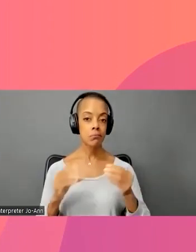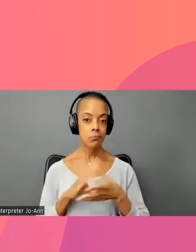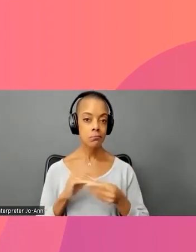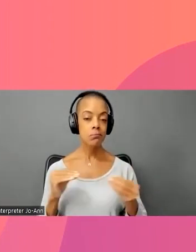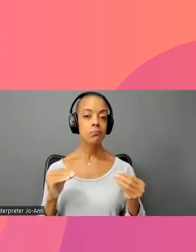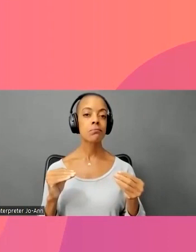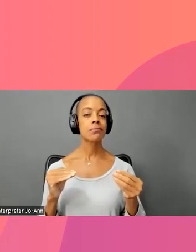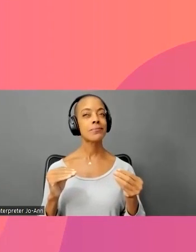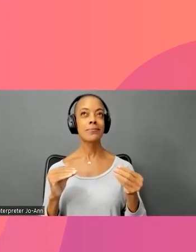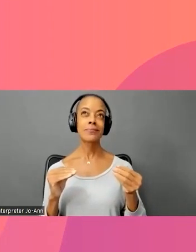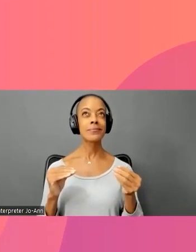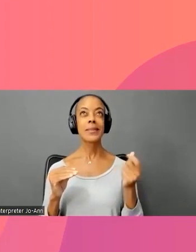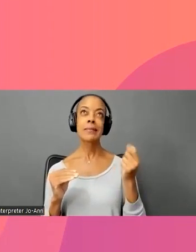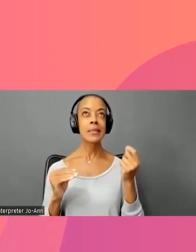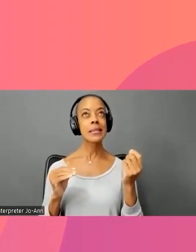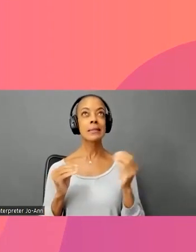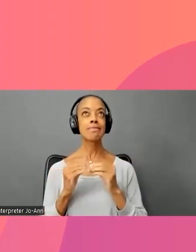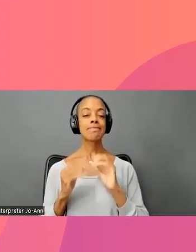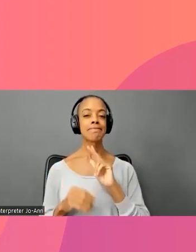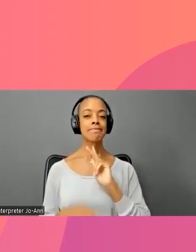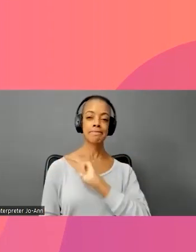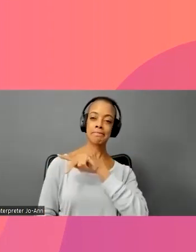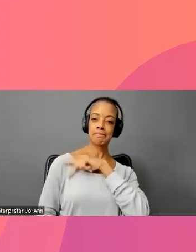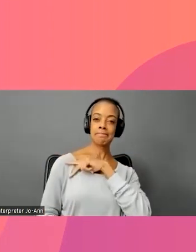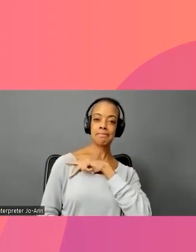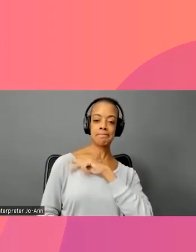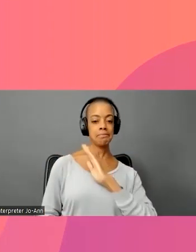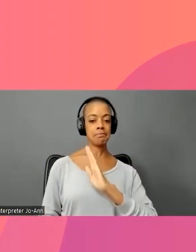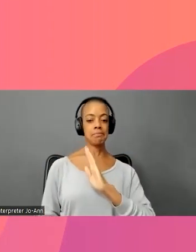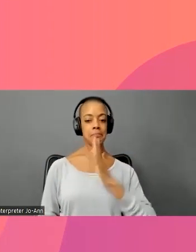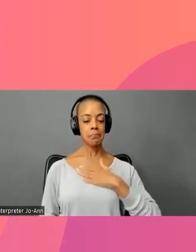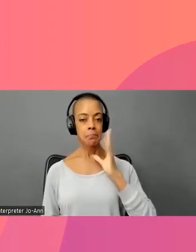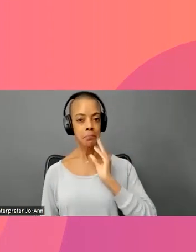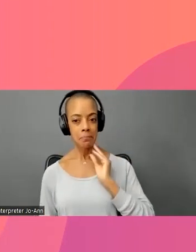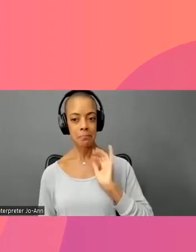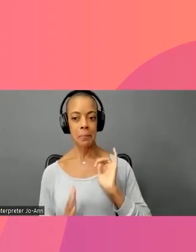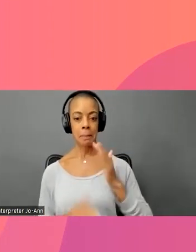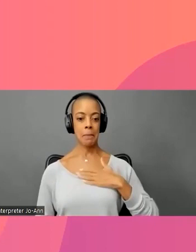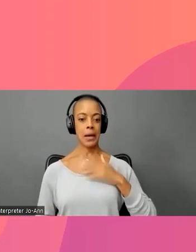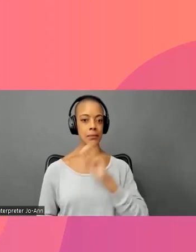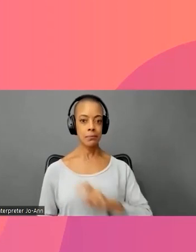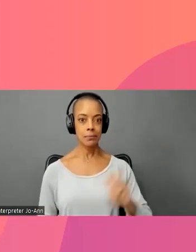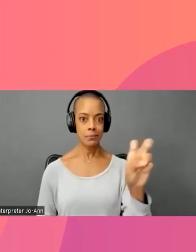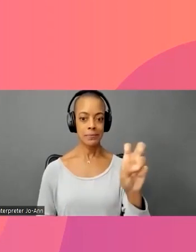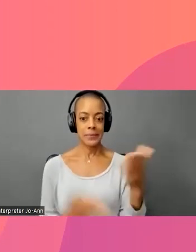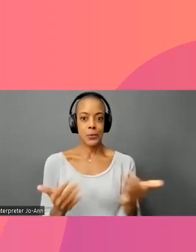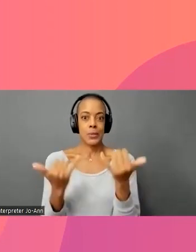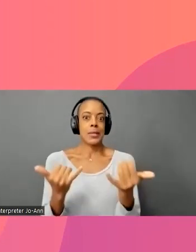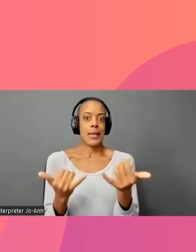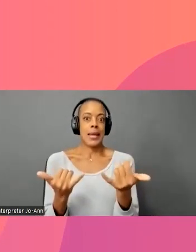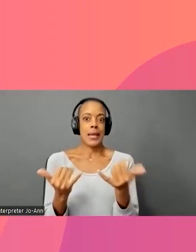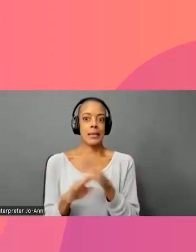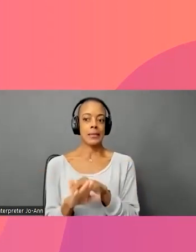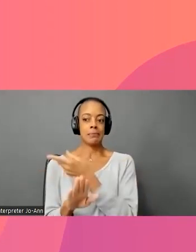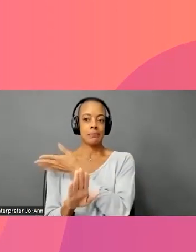bit personable about how I got to where I'm at today in terms of doing this kind of research. And